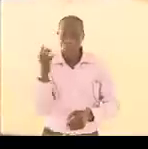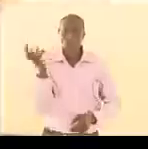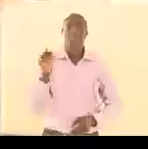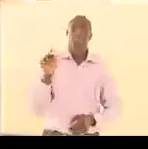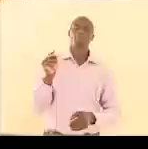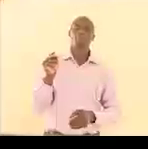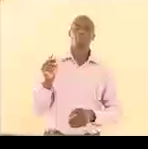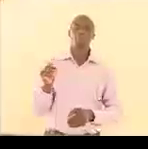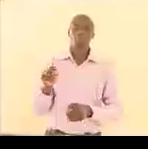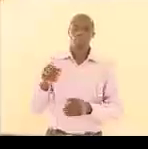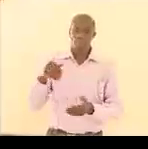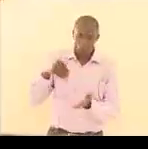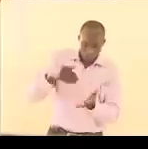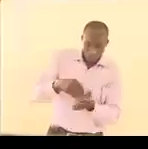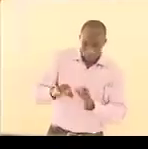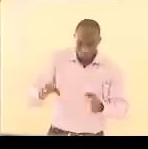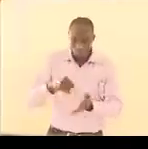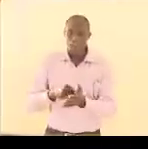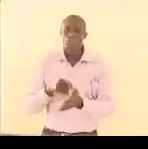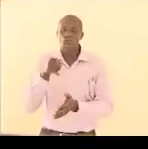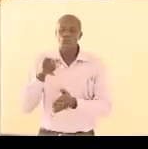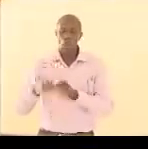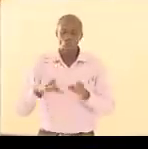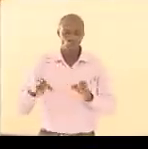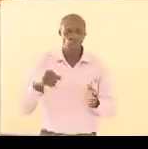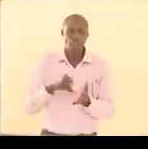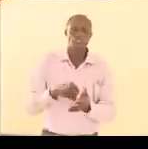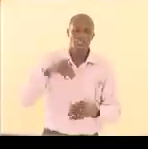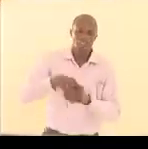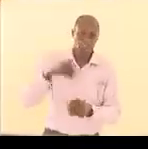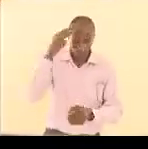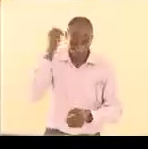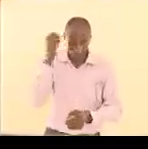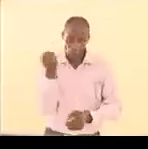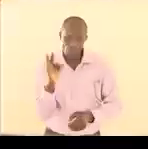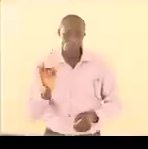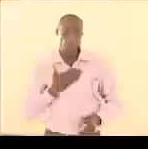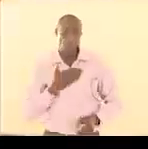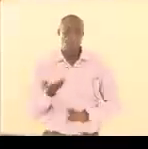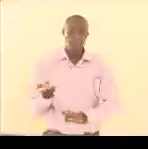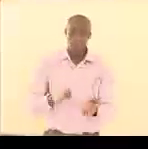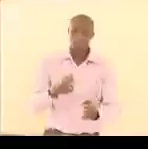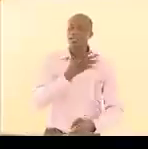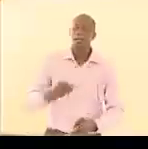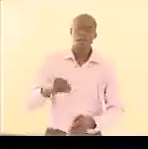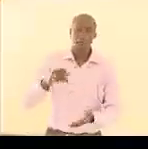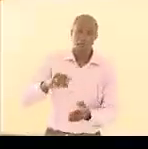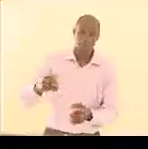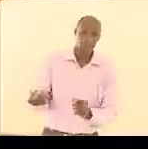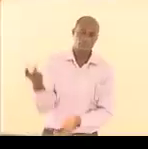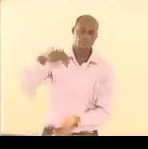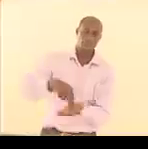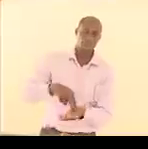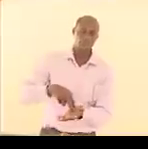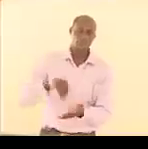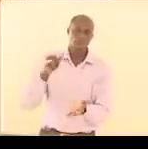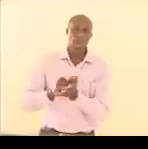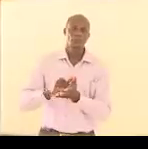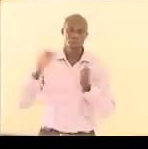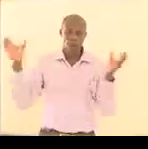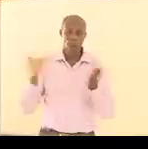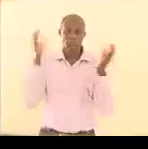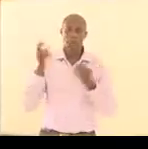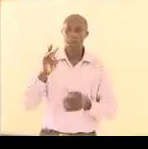do this, you do it in memory of my death and resurrection, which is why we celebrate the Mass every